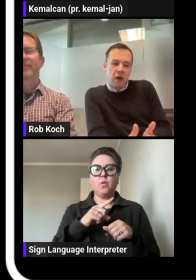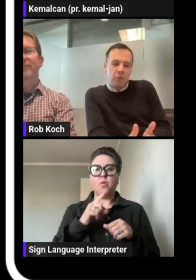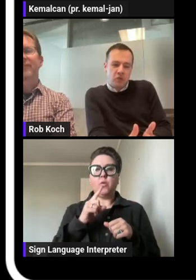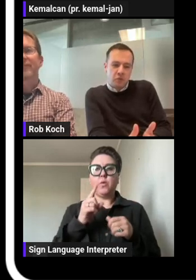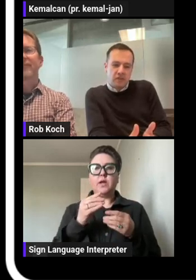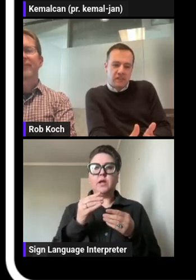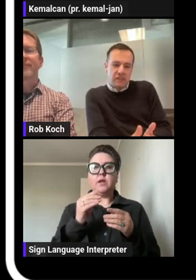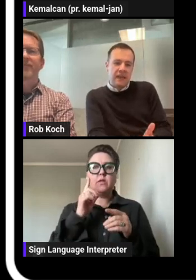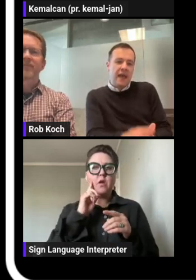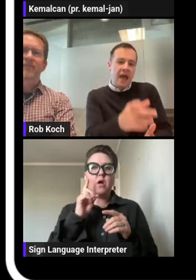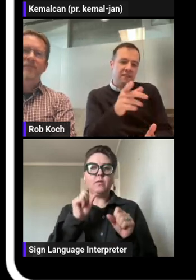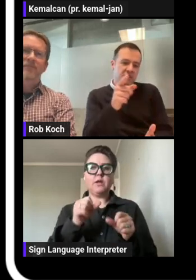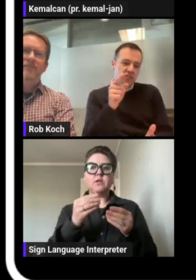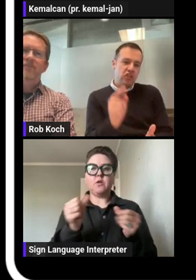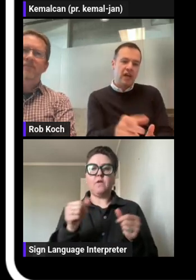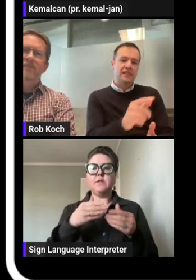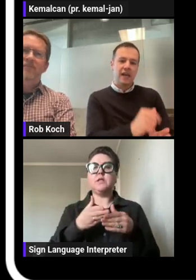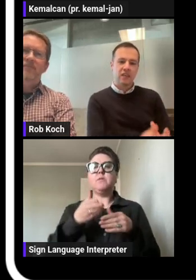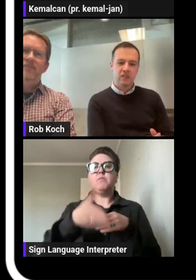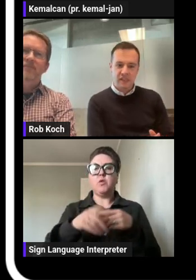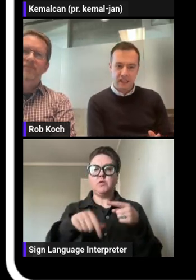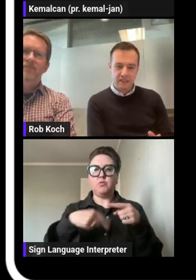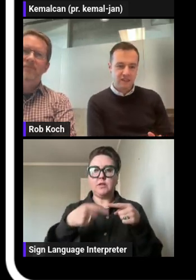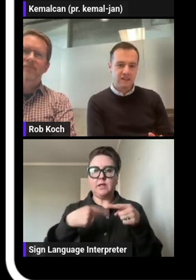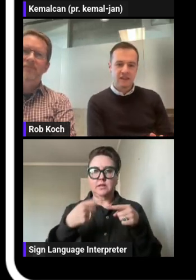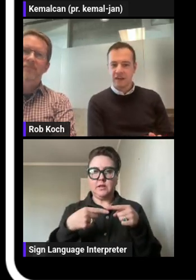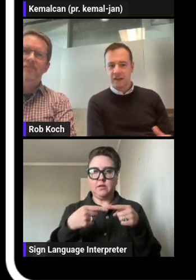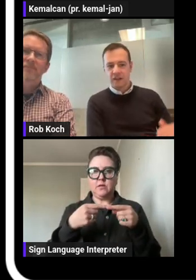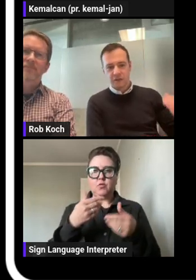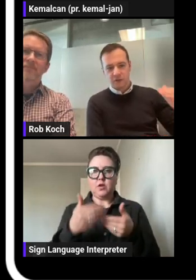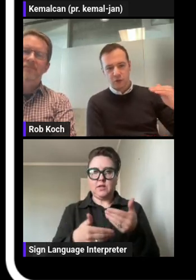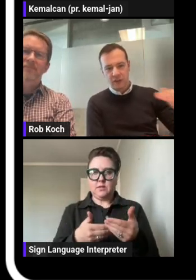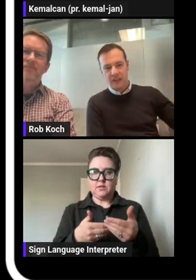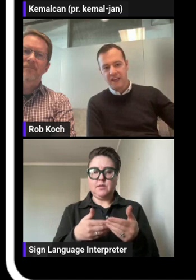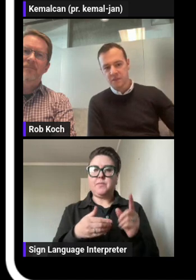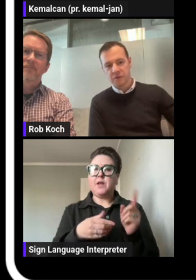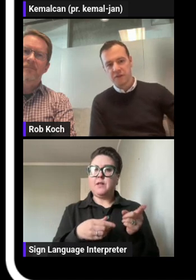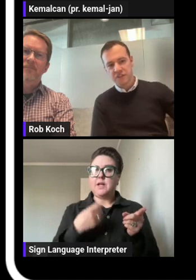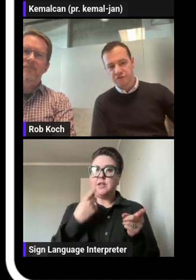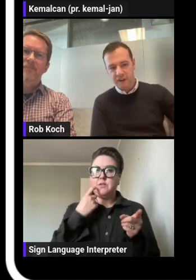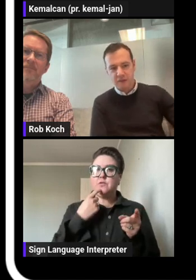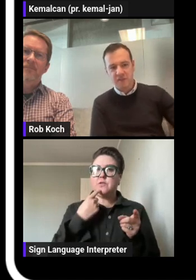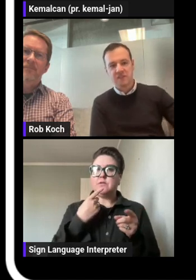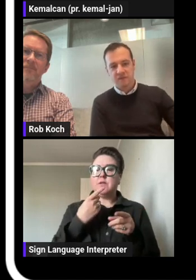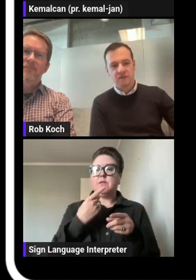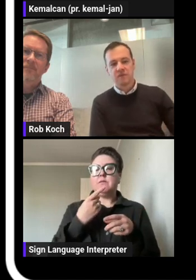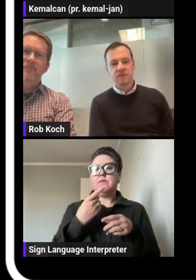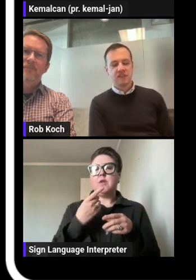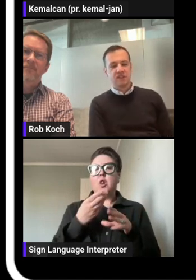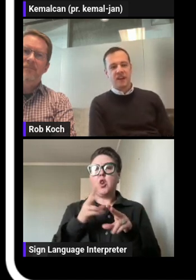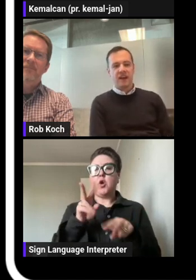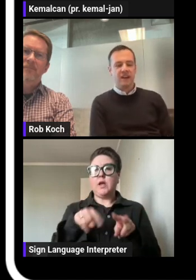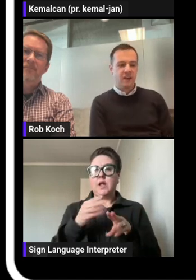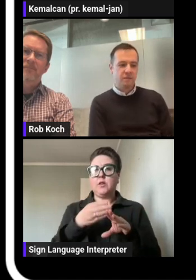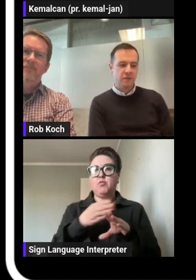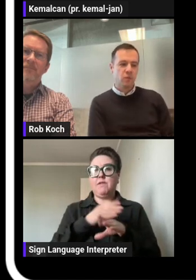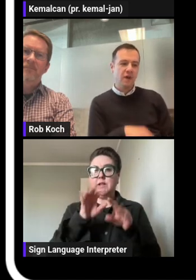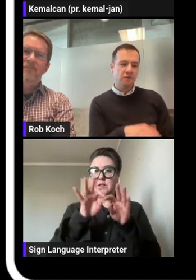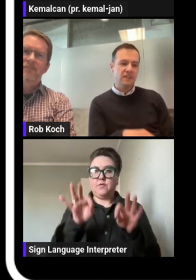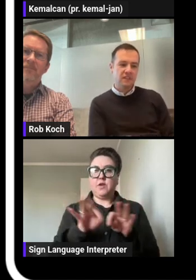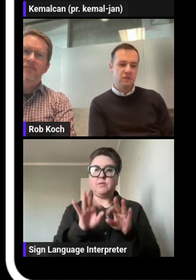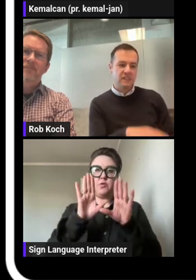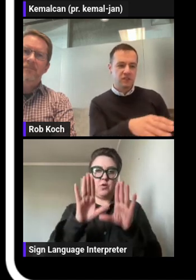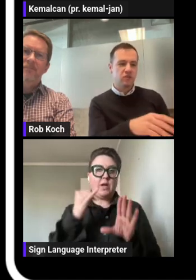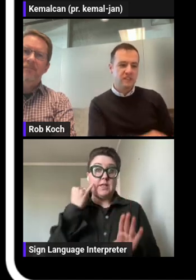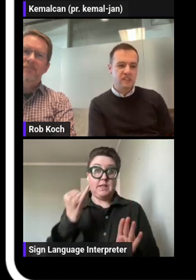the post-processing. And just like you said, looking at the previous frames was a great idea.